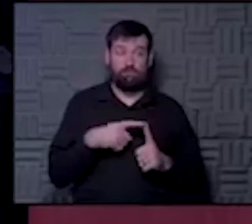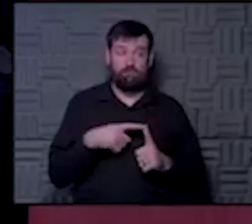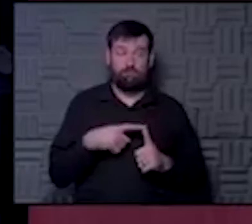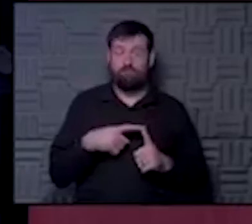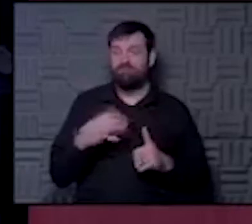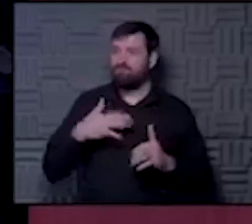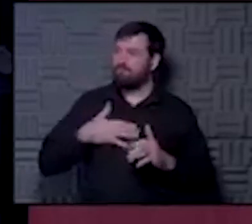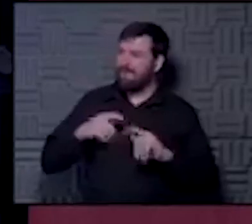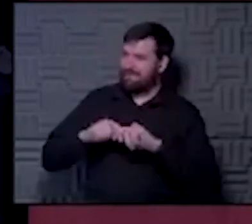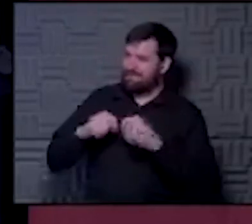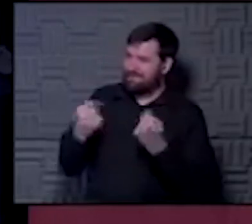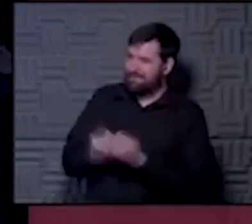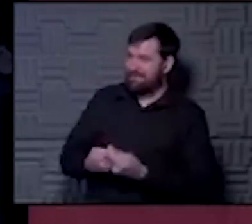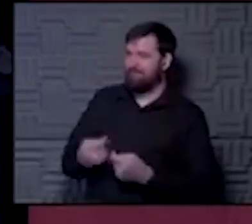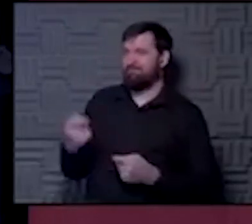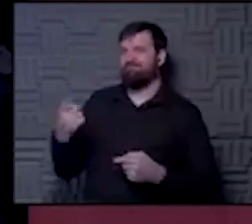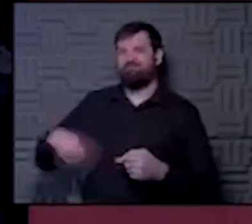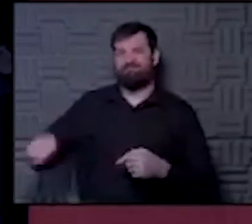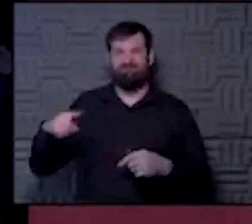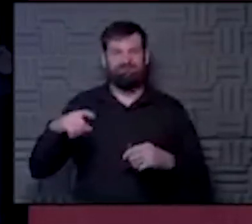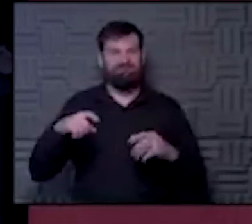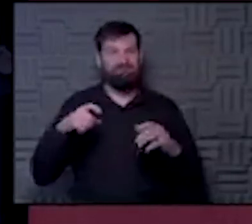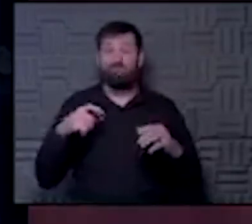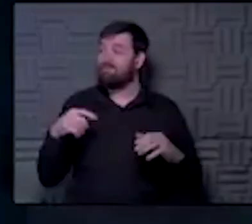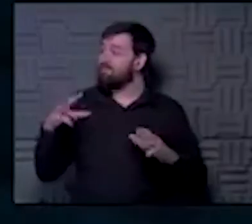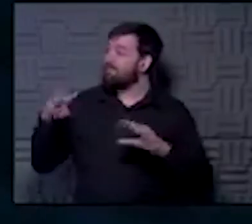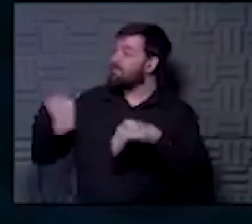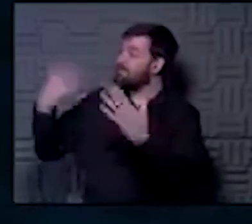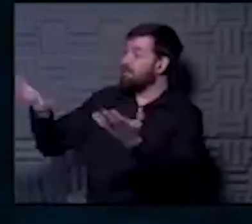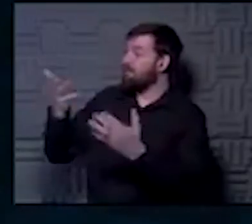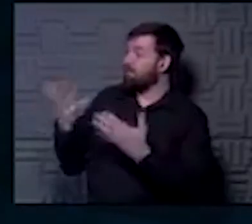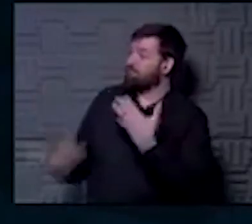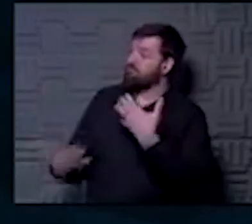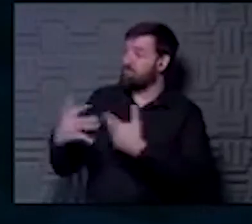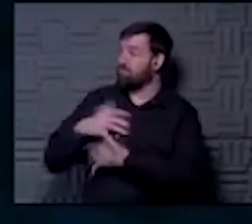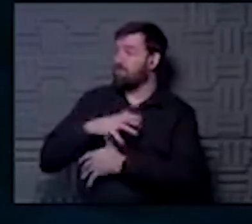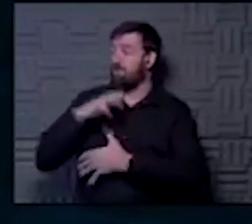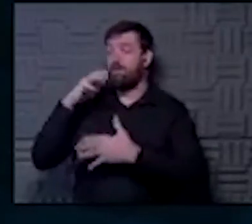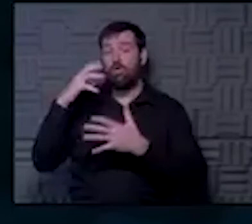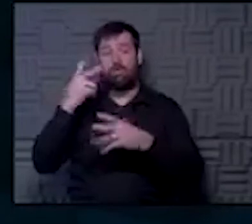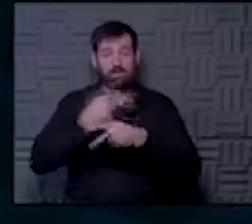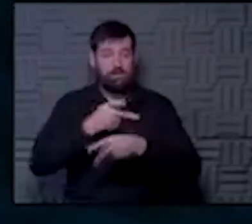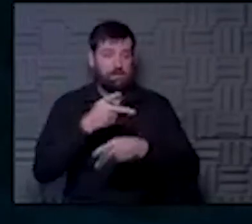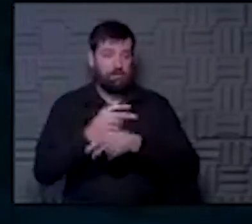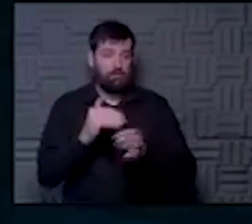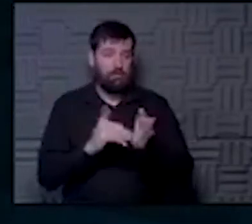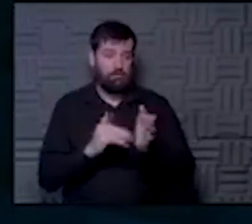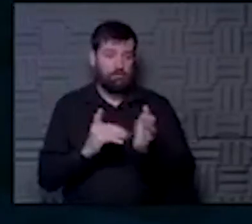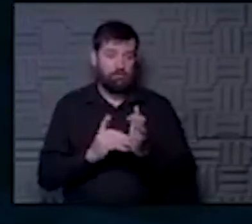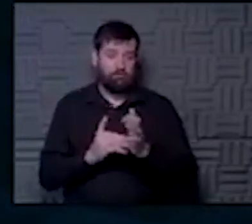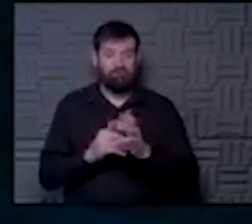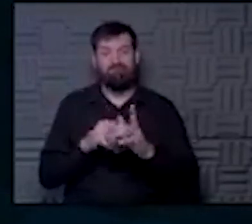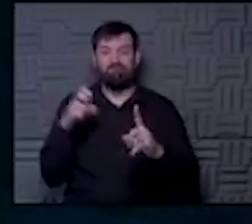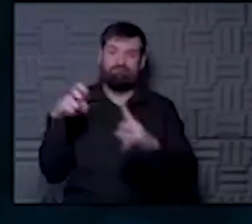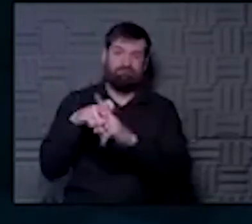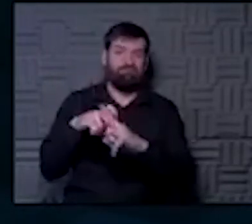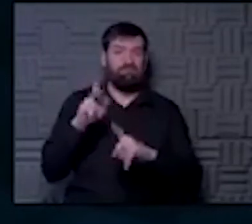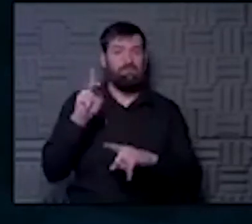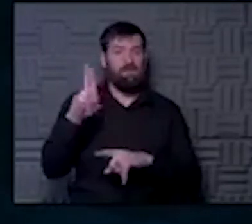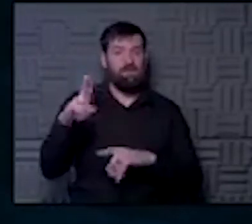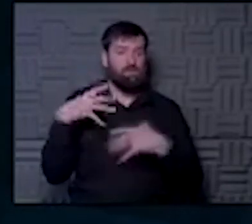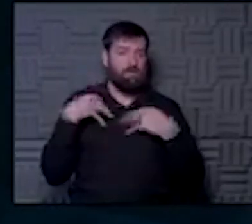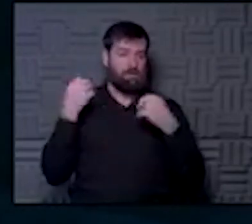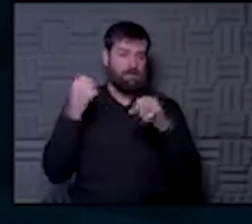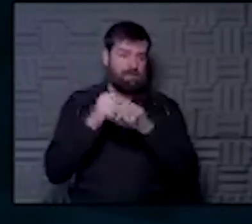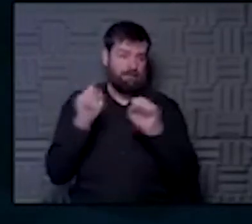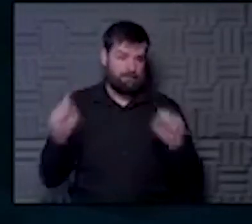rockin' team in the control. I see it, have given us the primary, if you need a primary care physician, you want to get one at the University of Kansas Health System, there it is,